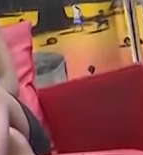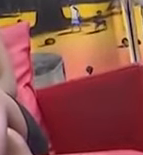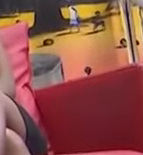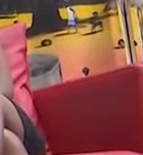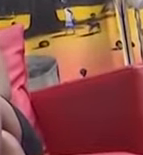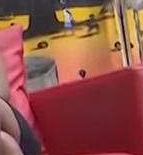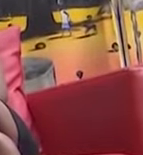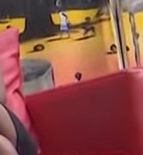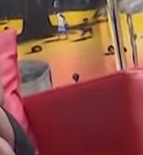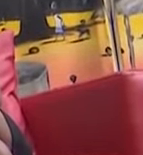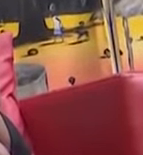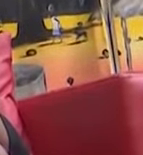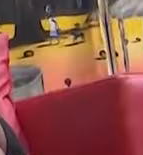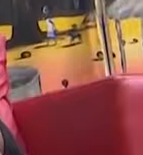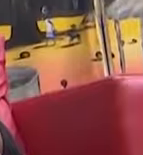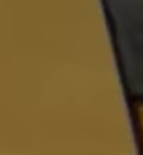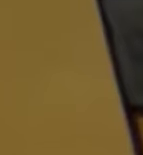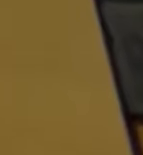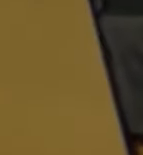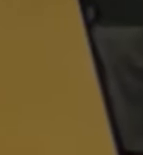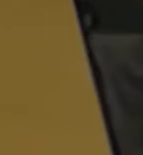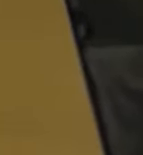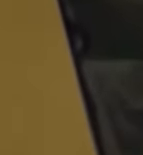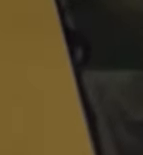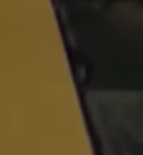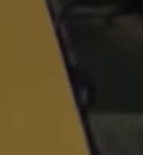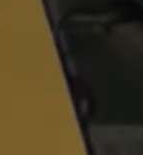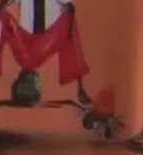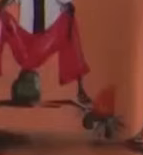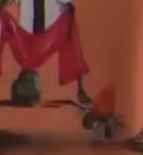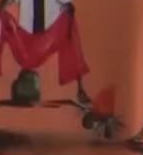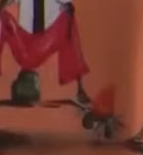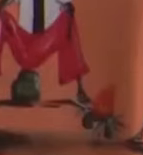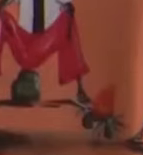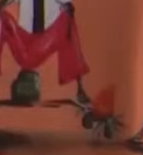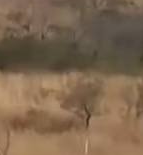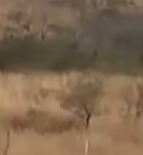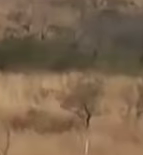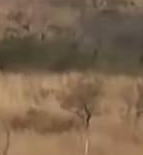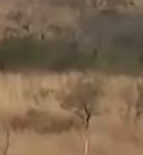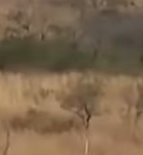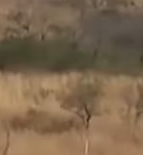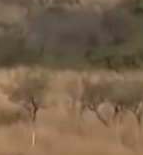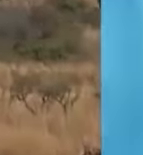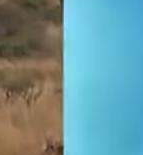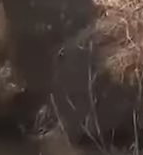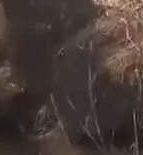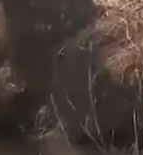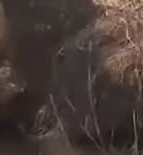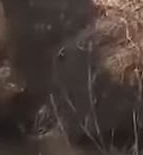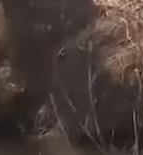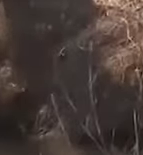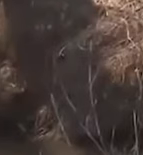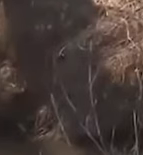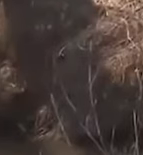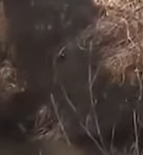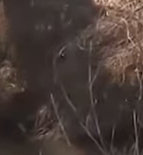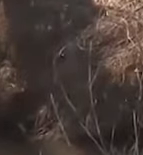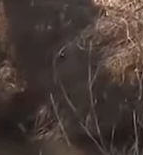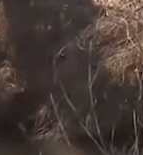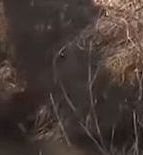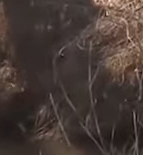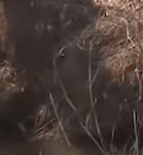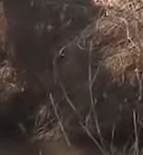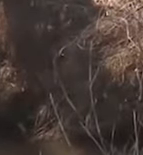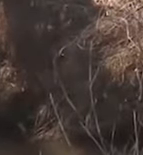Why should we pay our TV license? The content on our local television is actually more up to date. The